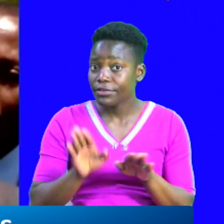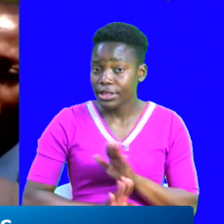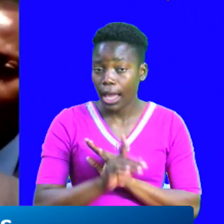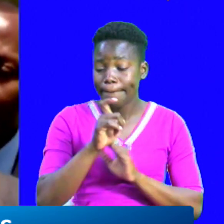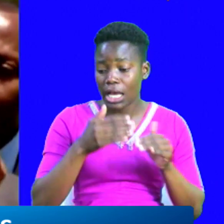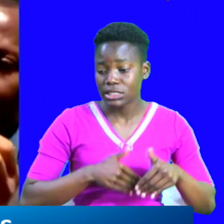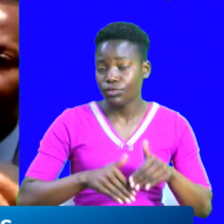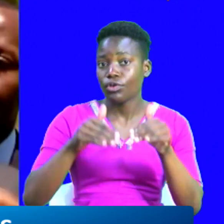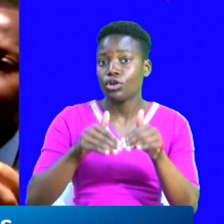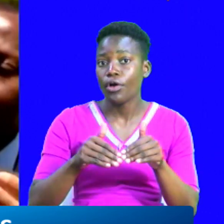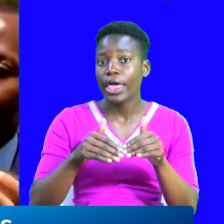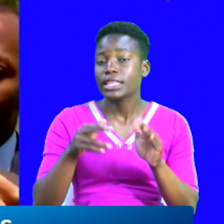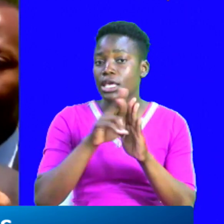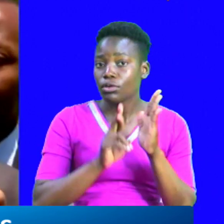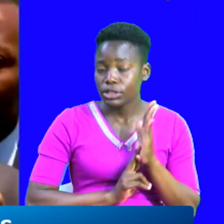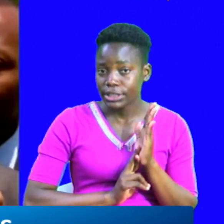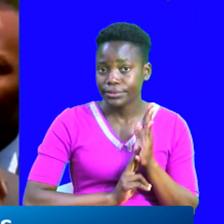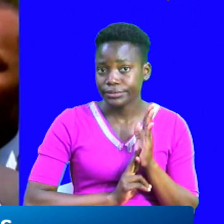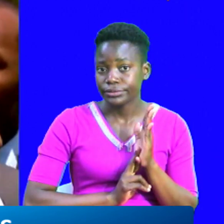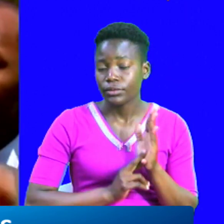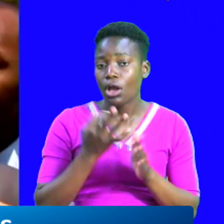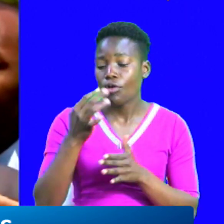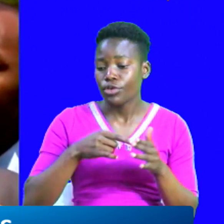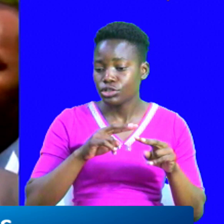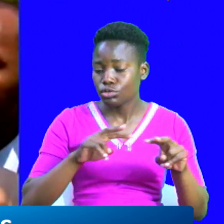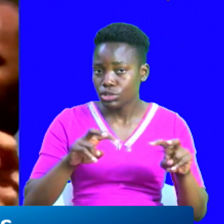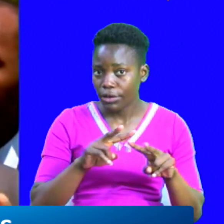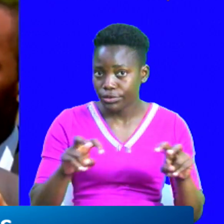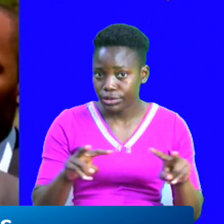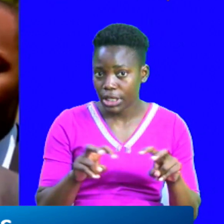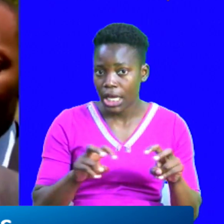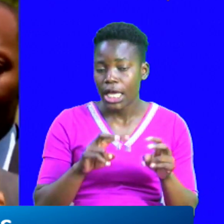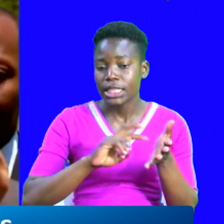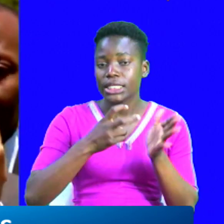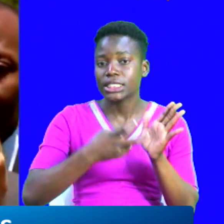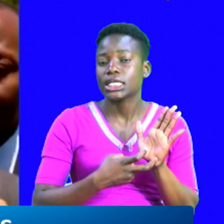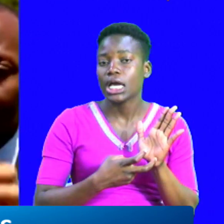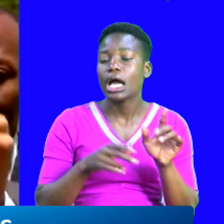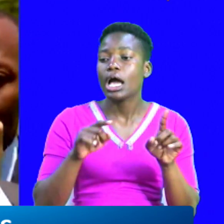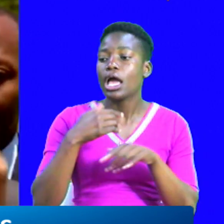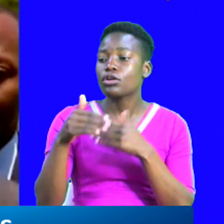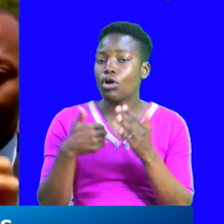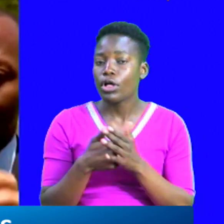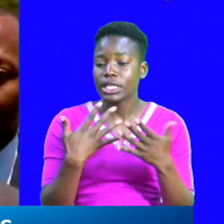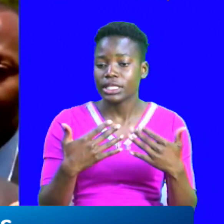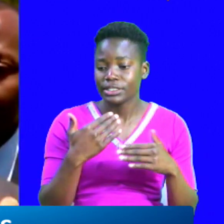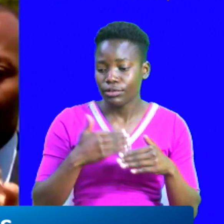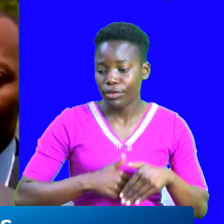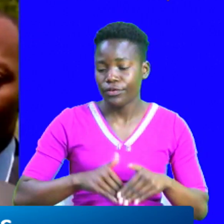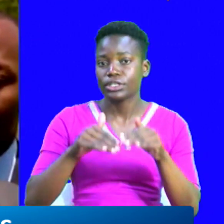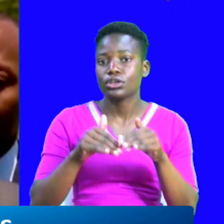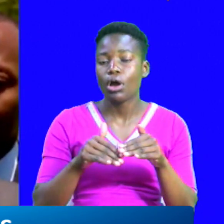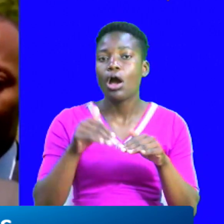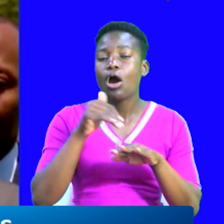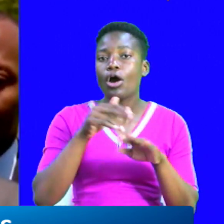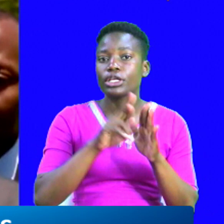wafuate zile taratibu zote za kutafuta zabuni, tenda na kila kitu ifanye kulingana na sheria